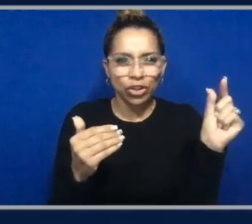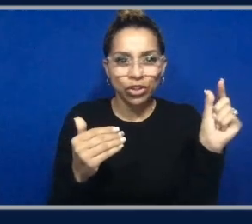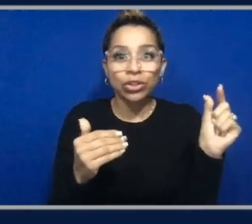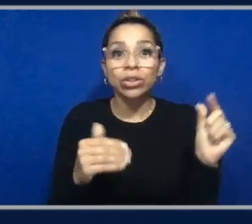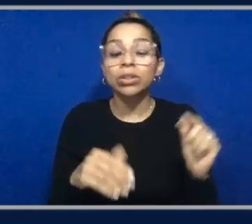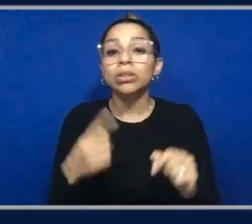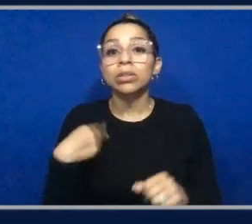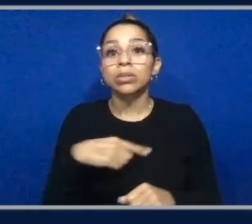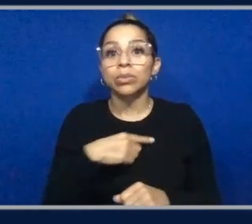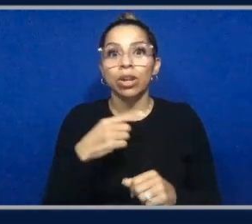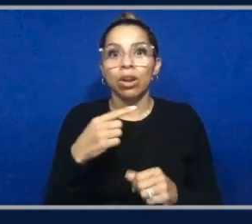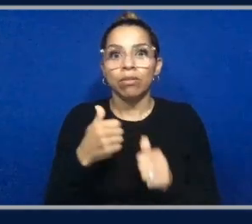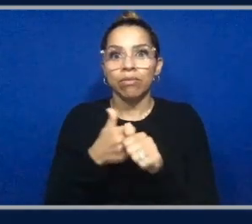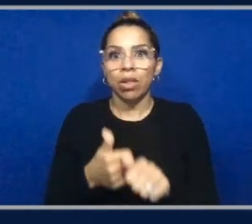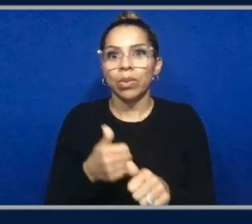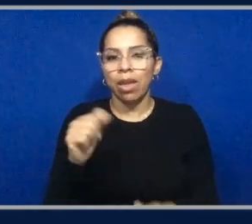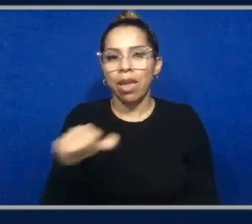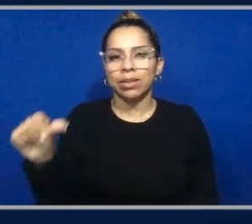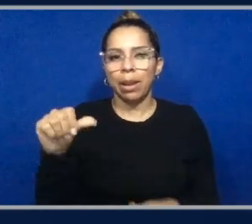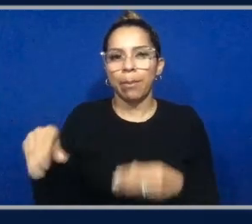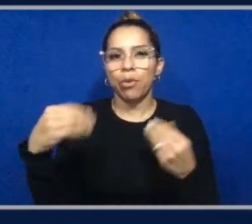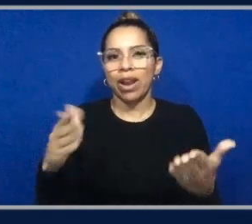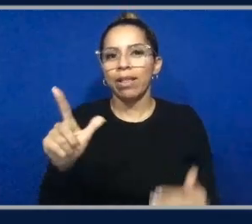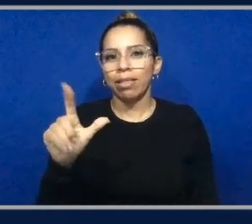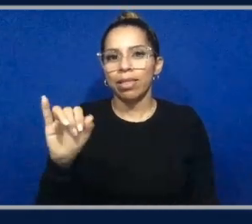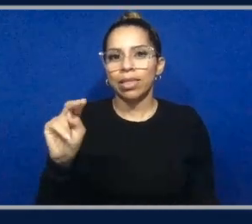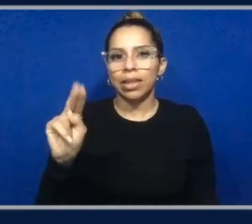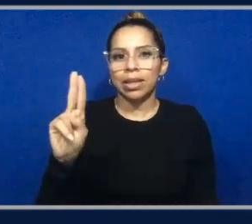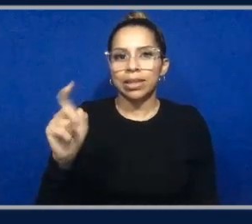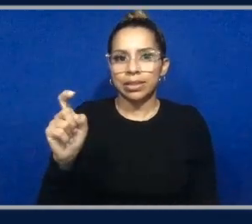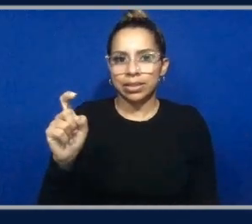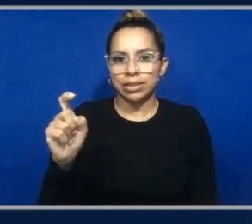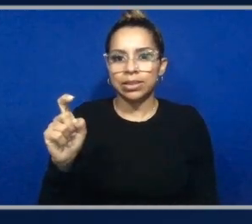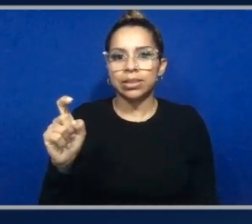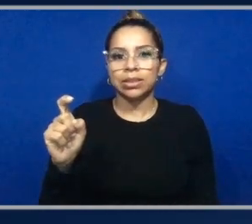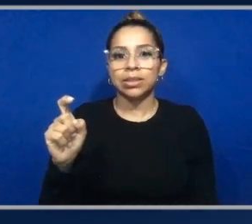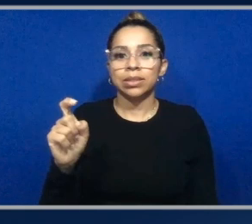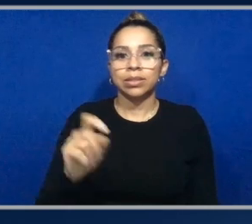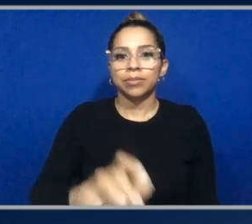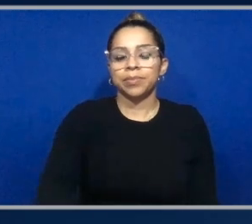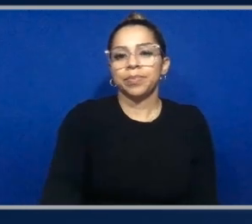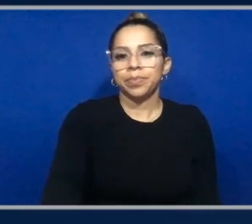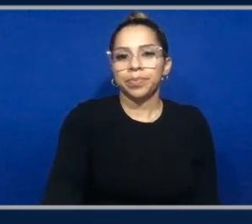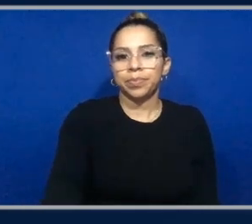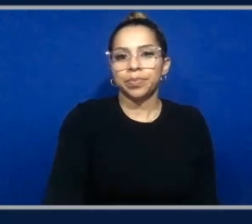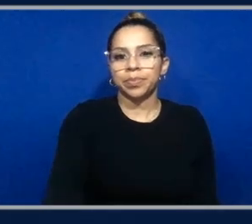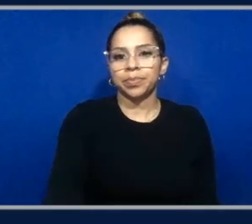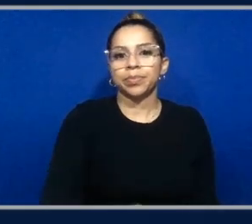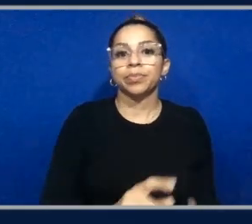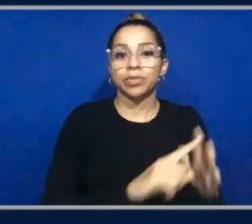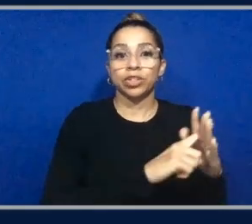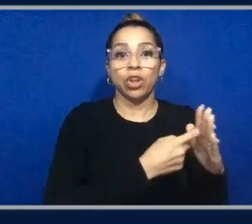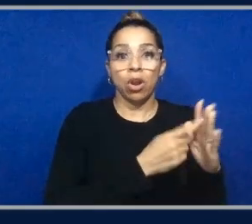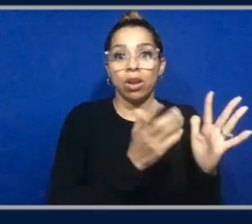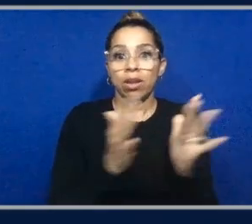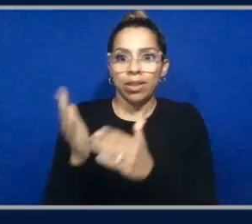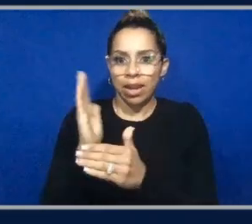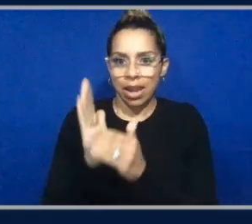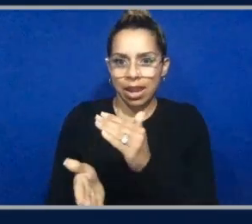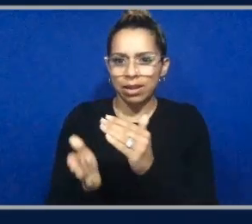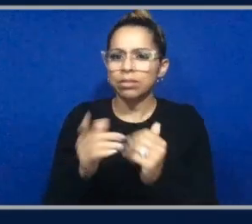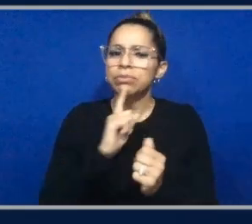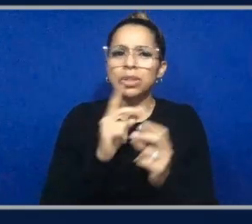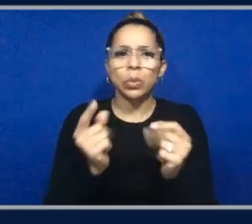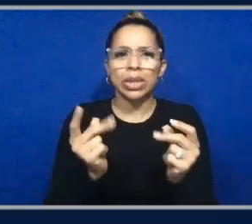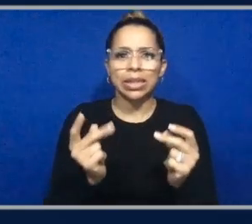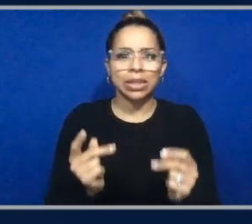provided Amazon Linux, and then we say that we get this start and then end. And all of these were pretty quick, right? We're still in the third second. The entire duration